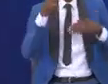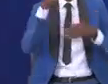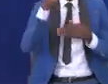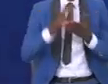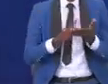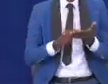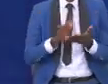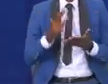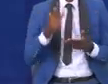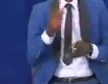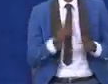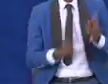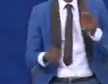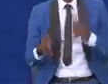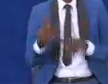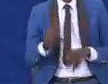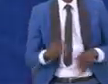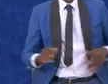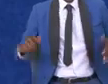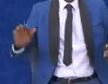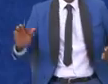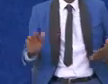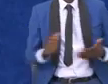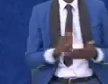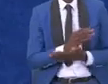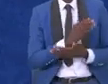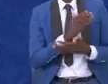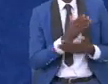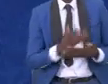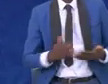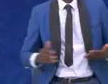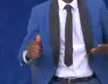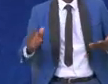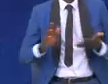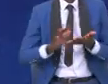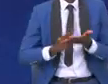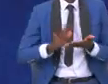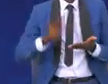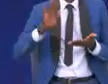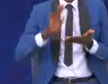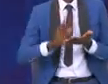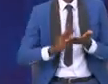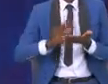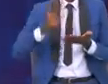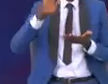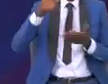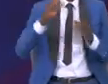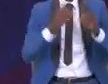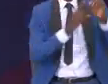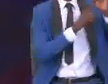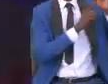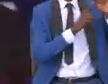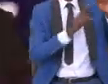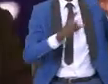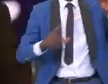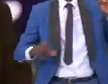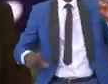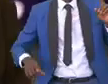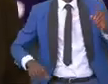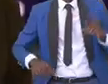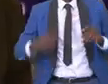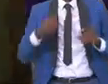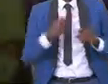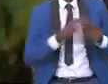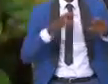Say, glory, glory, Lord. We give you glory, Lord. Yes, we